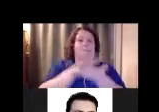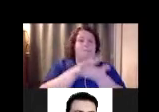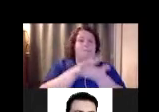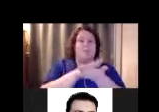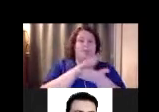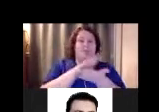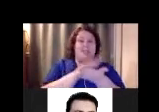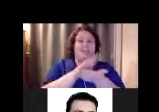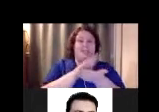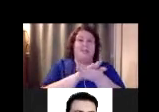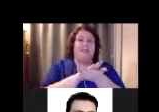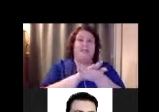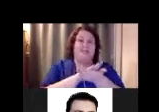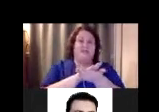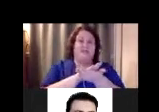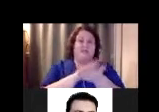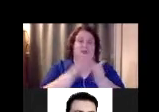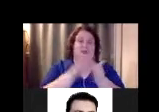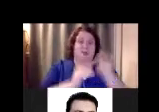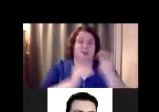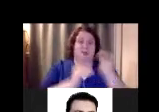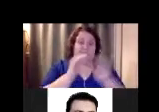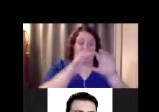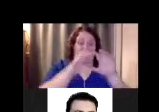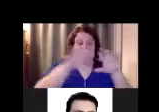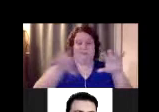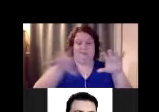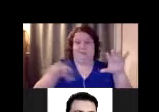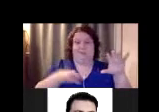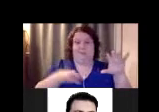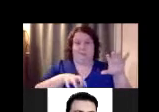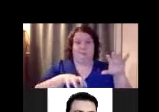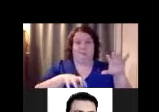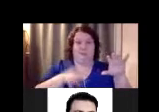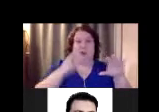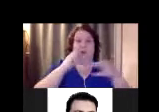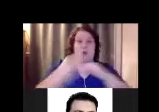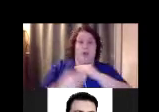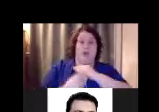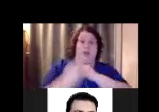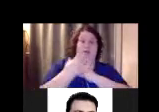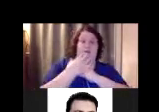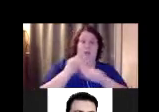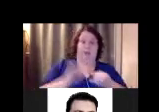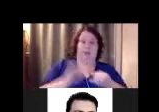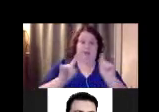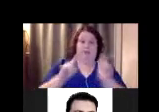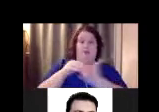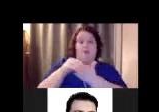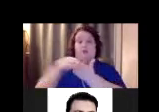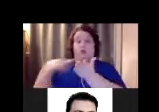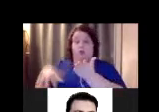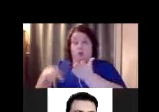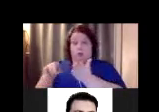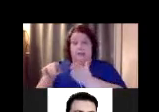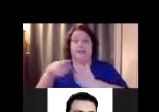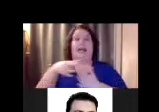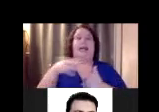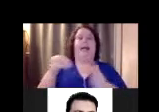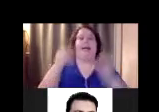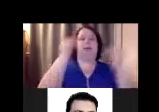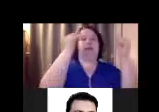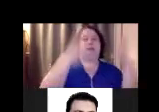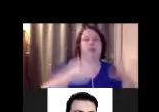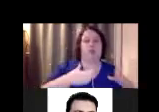difference for not only the students and the educational environment, but also for our teachers. And teachers do